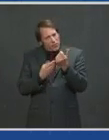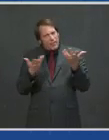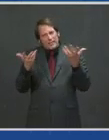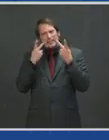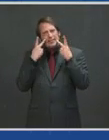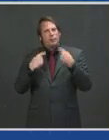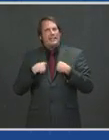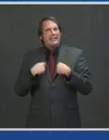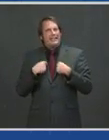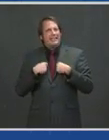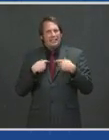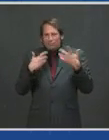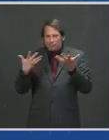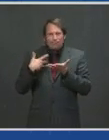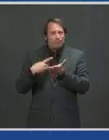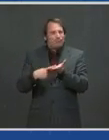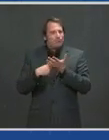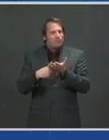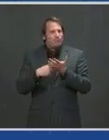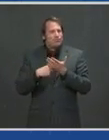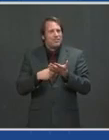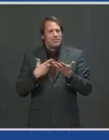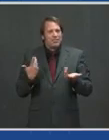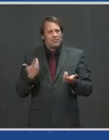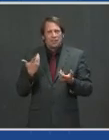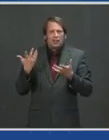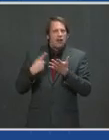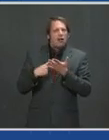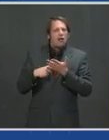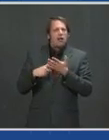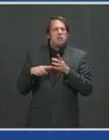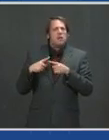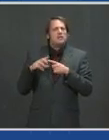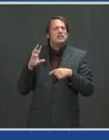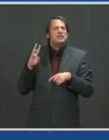started off at $600 billion, and that was it.